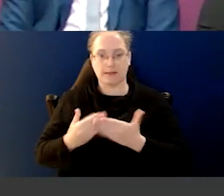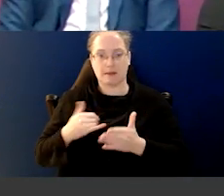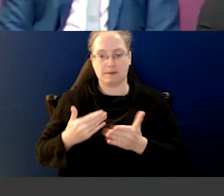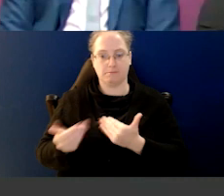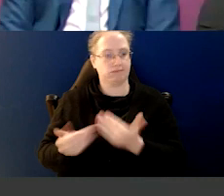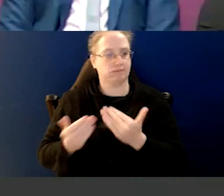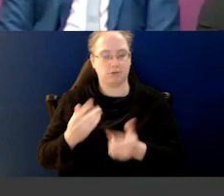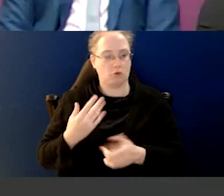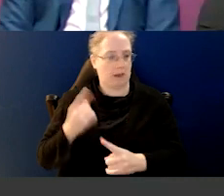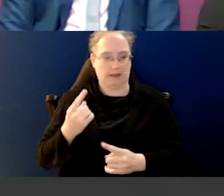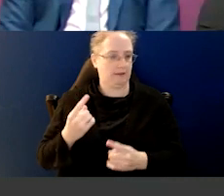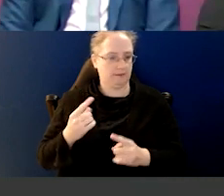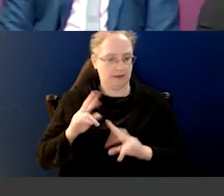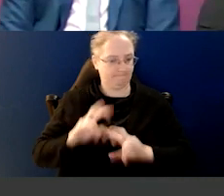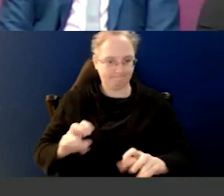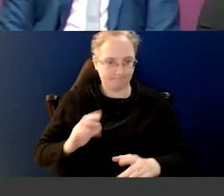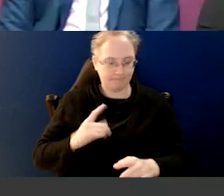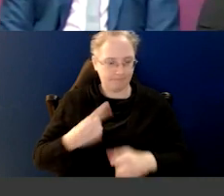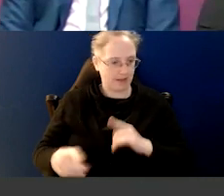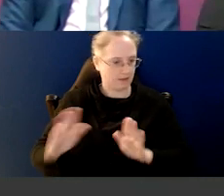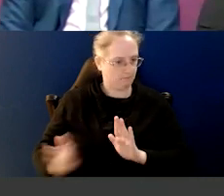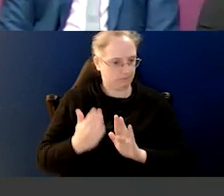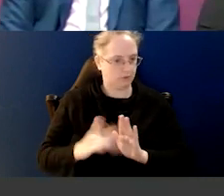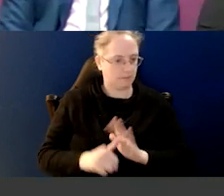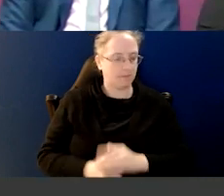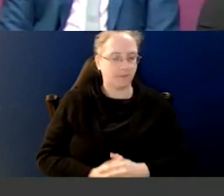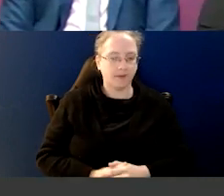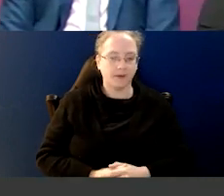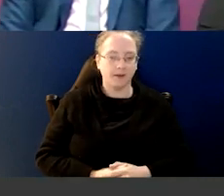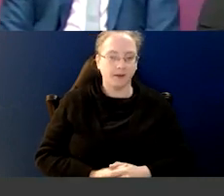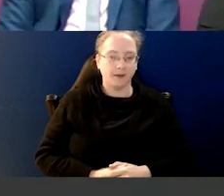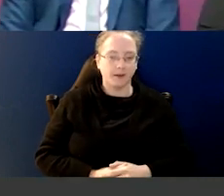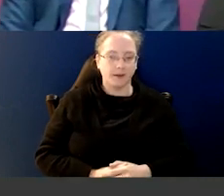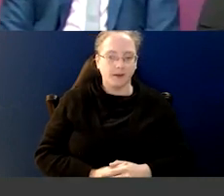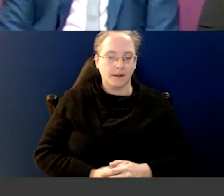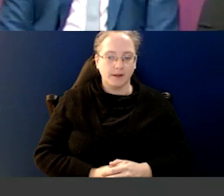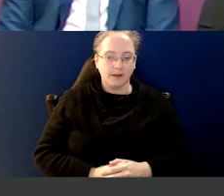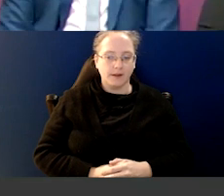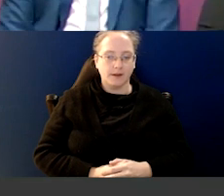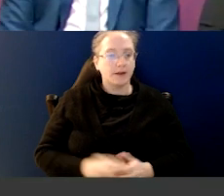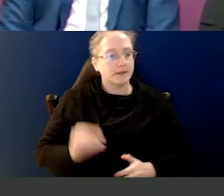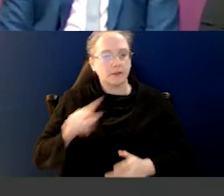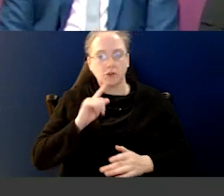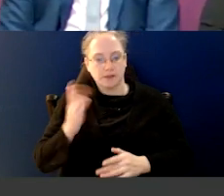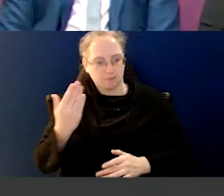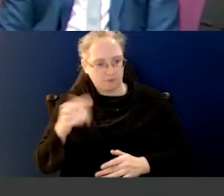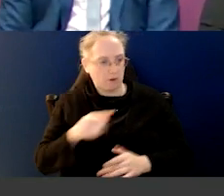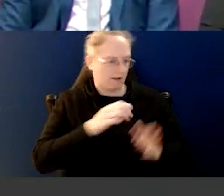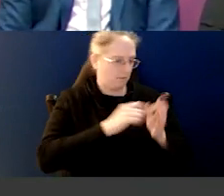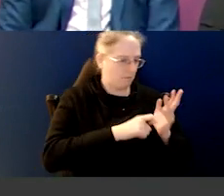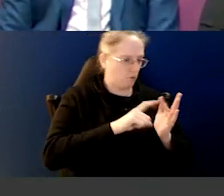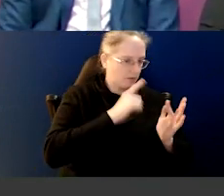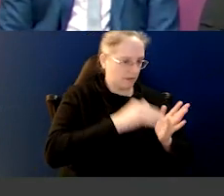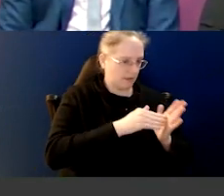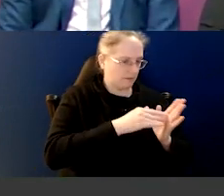decided on in a much shorter timeframe. So just in terms of something you mentioned there, and perhaps Bruce, you can help out here as well, is